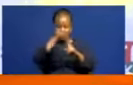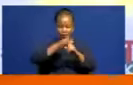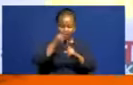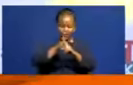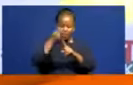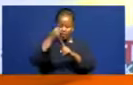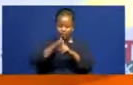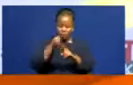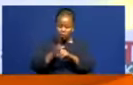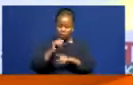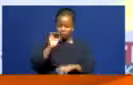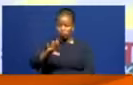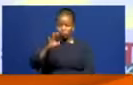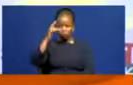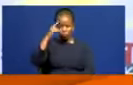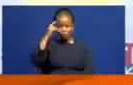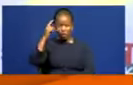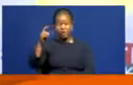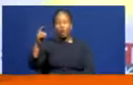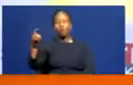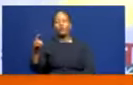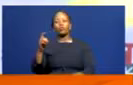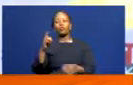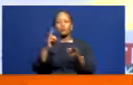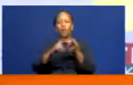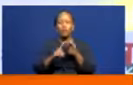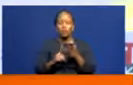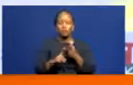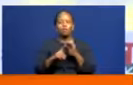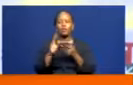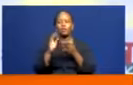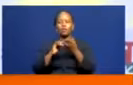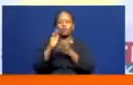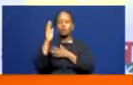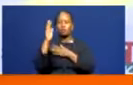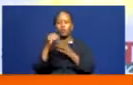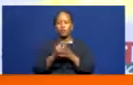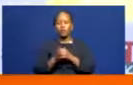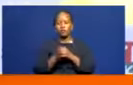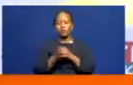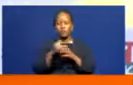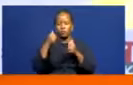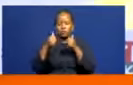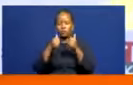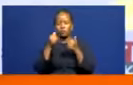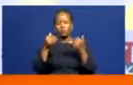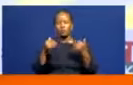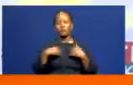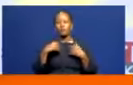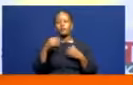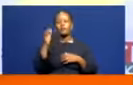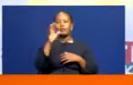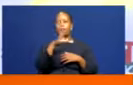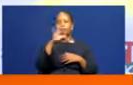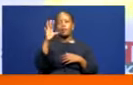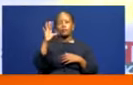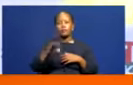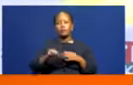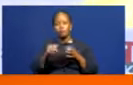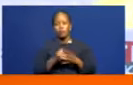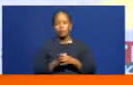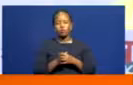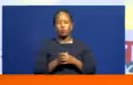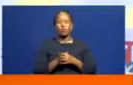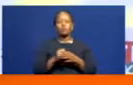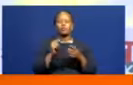dreams and propelling you to full potential for a prosperous Africa. Young leaders of